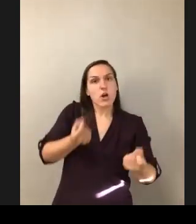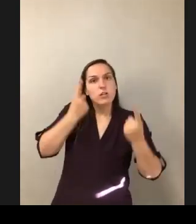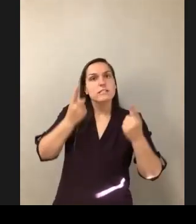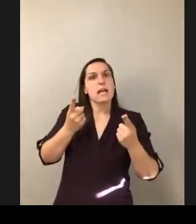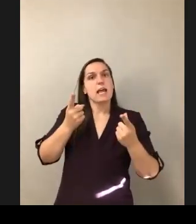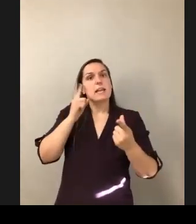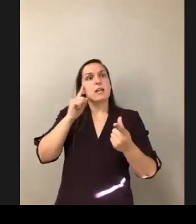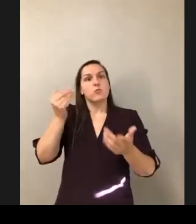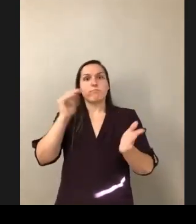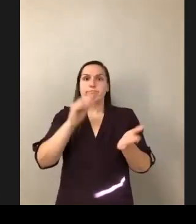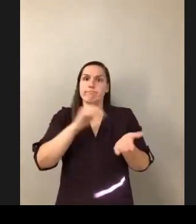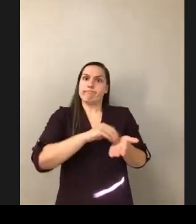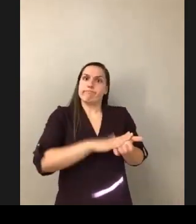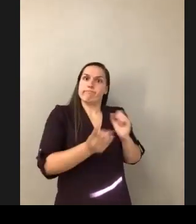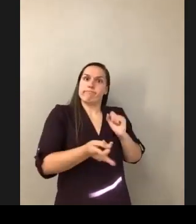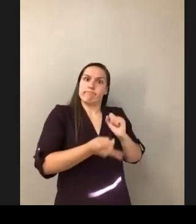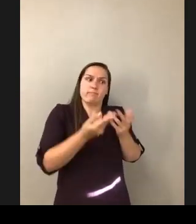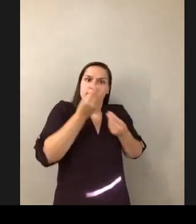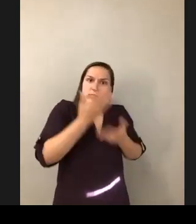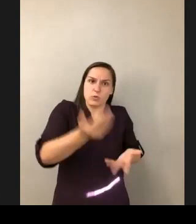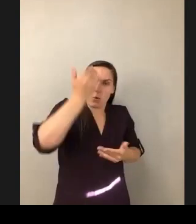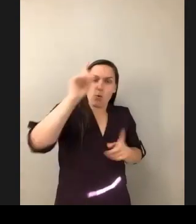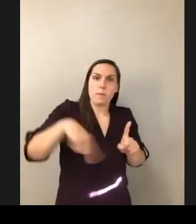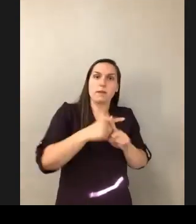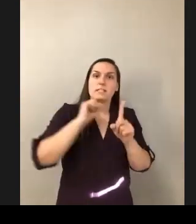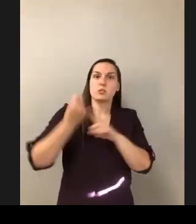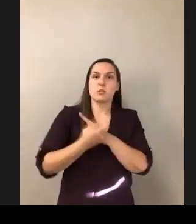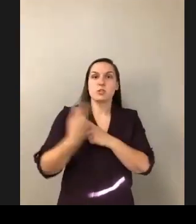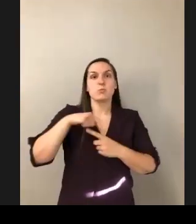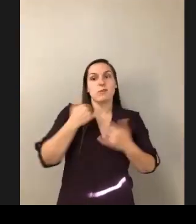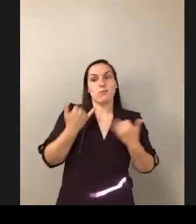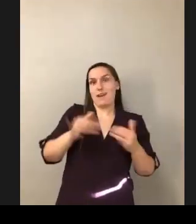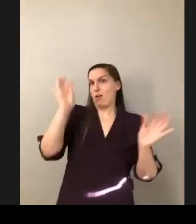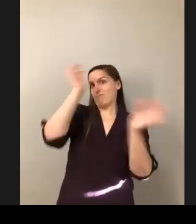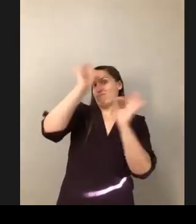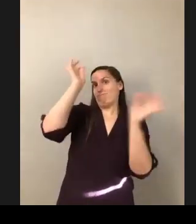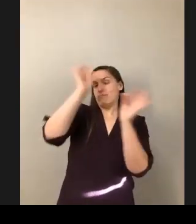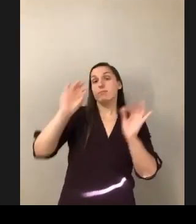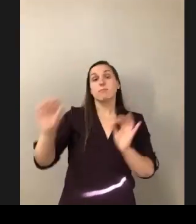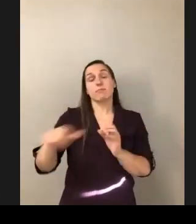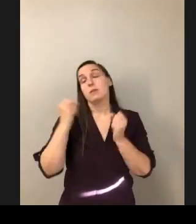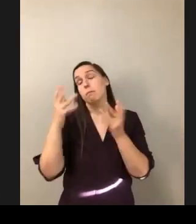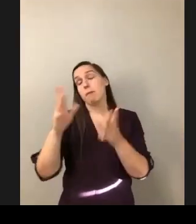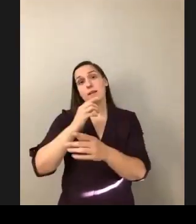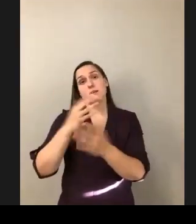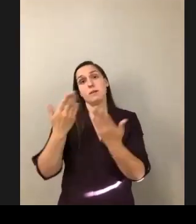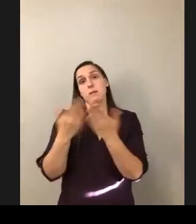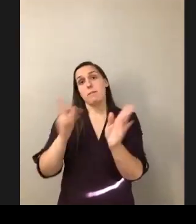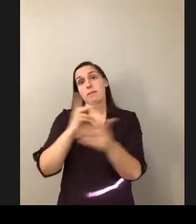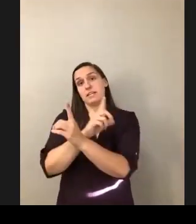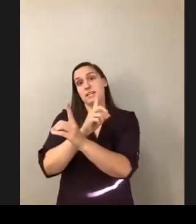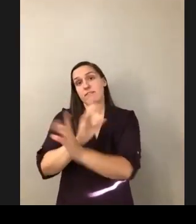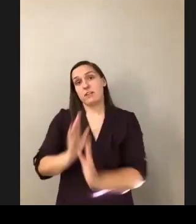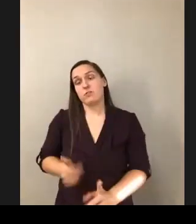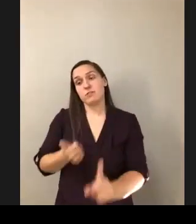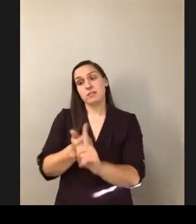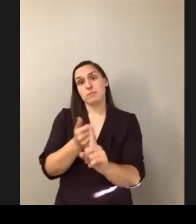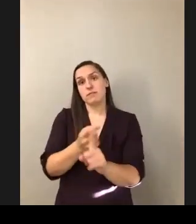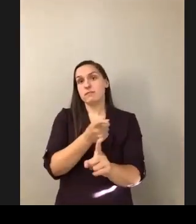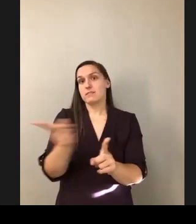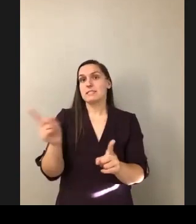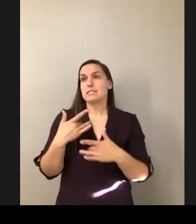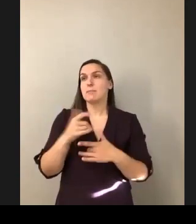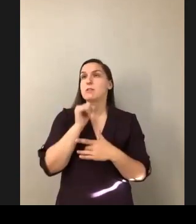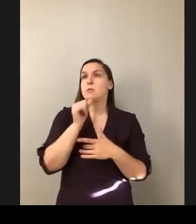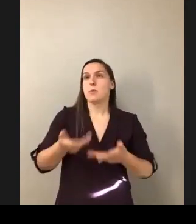about. Certainly they don't, almost every public defender I've dealt with does not allow their client